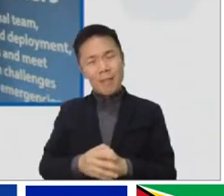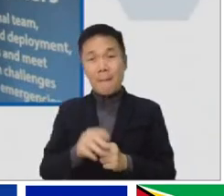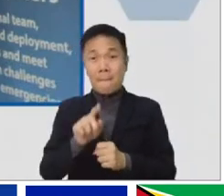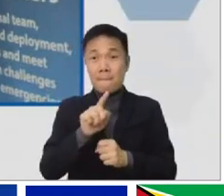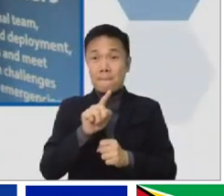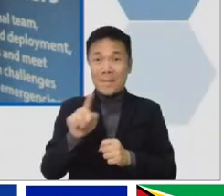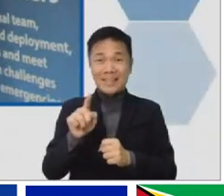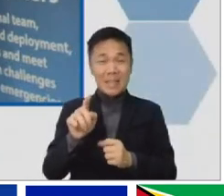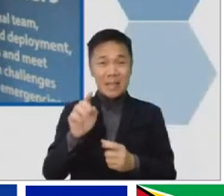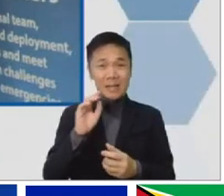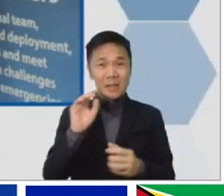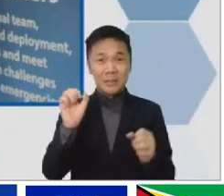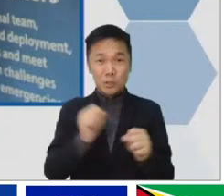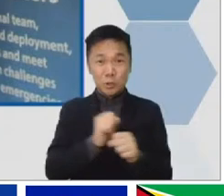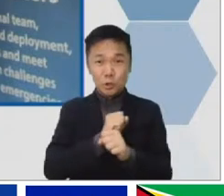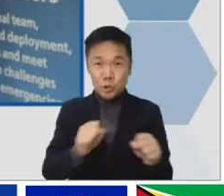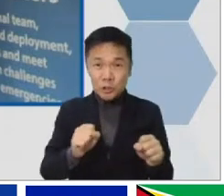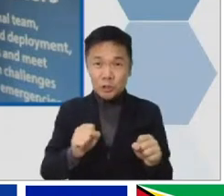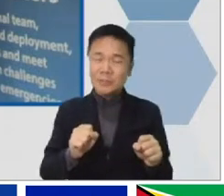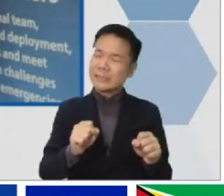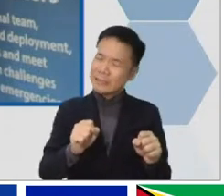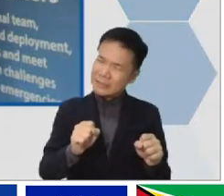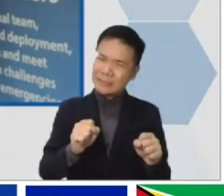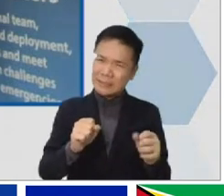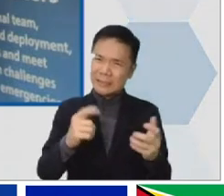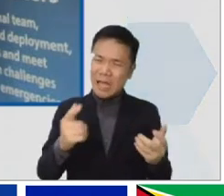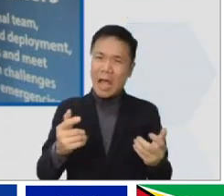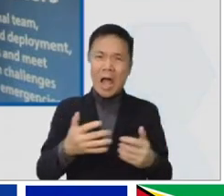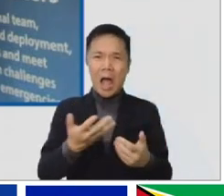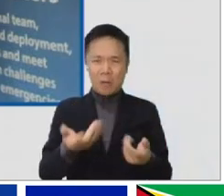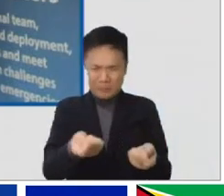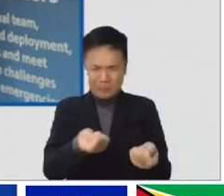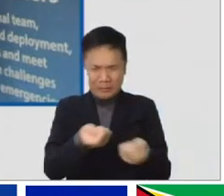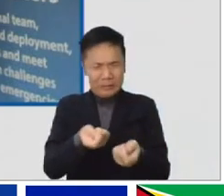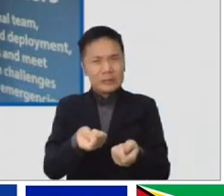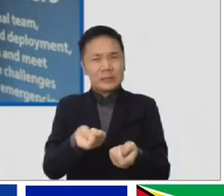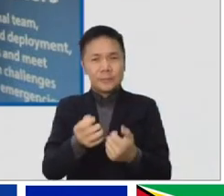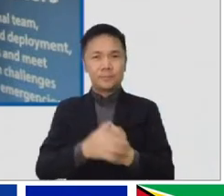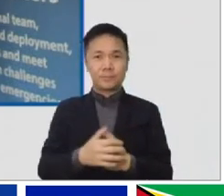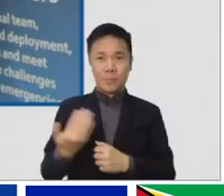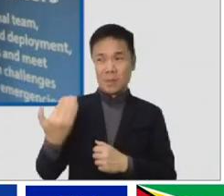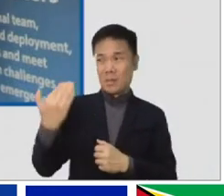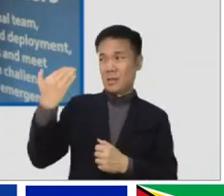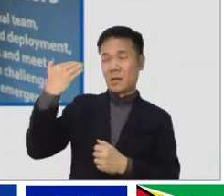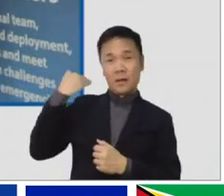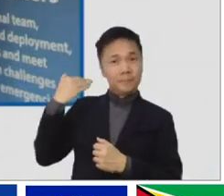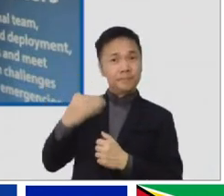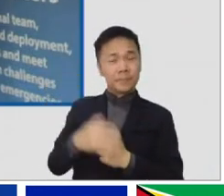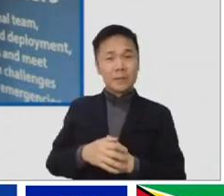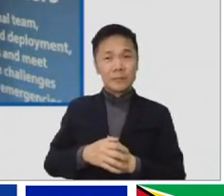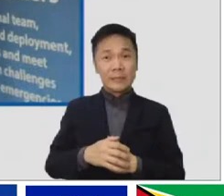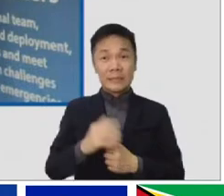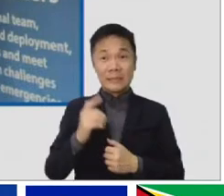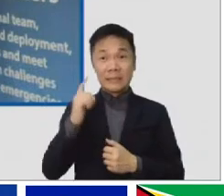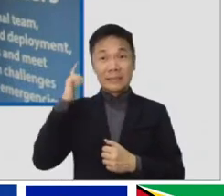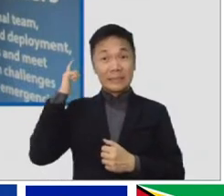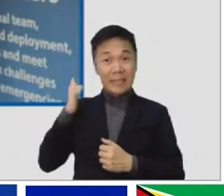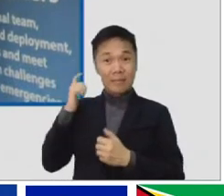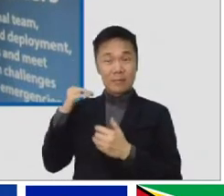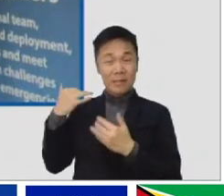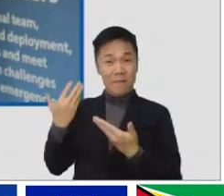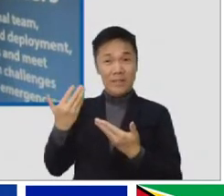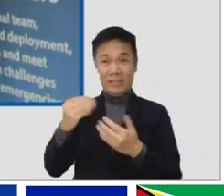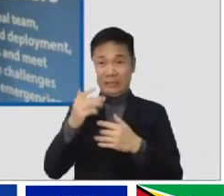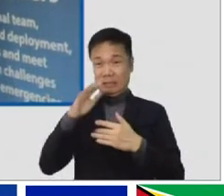are experiencing. At the beginning, a lot of adult people were dying